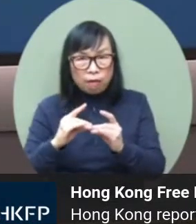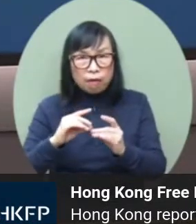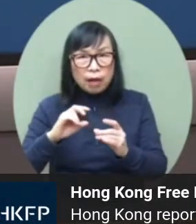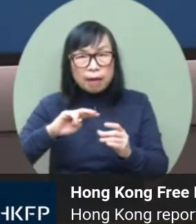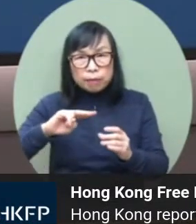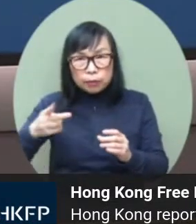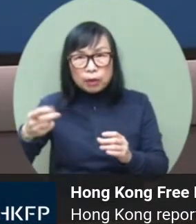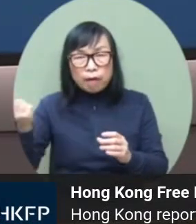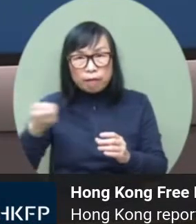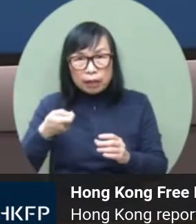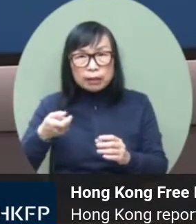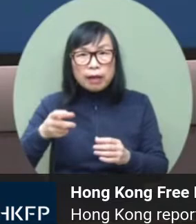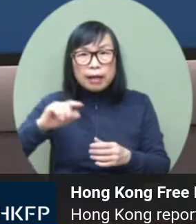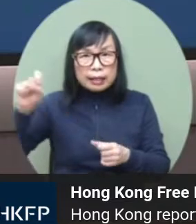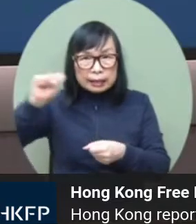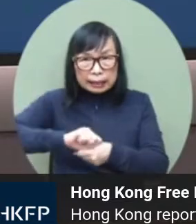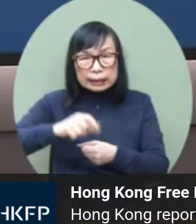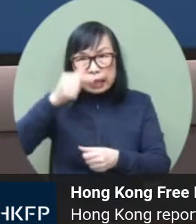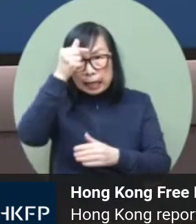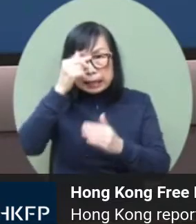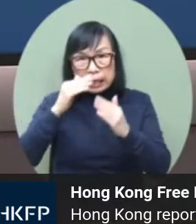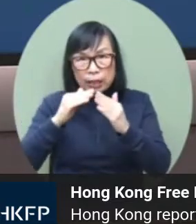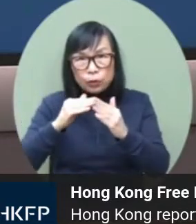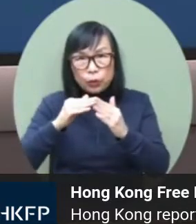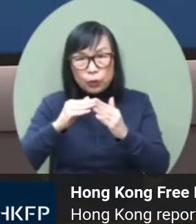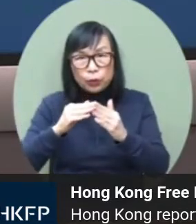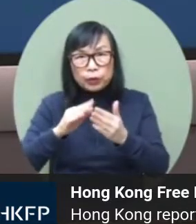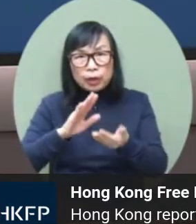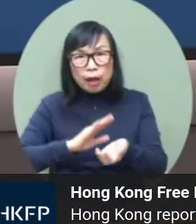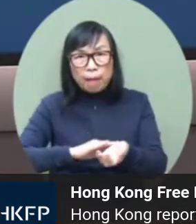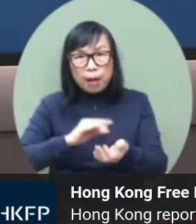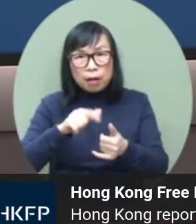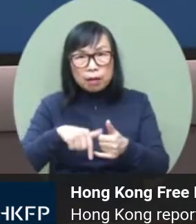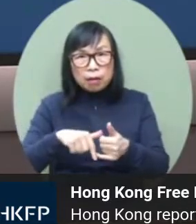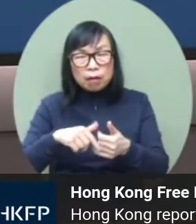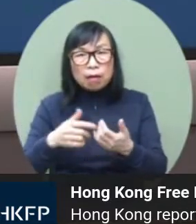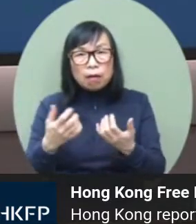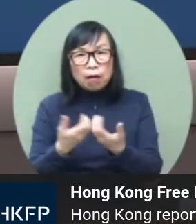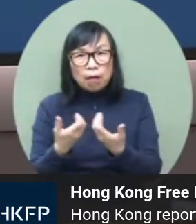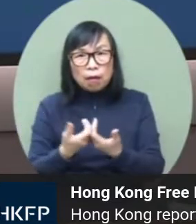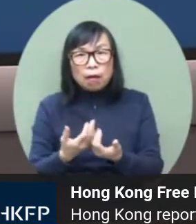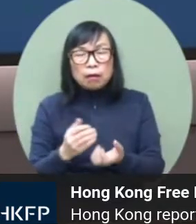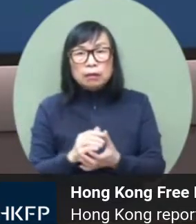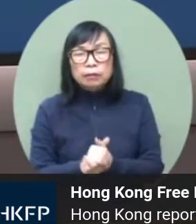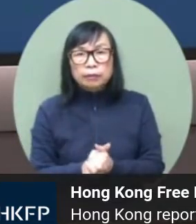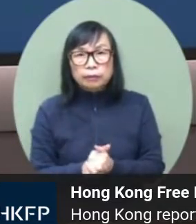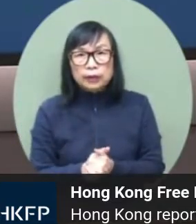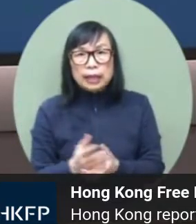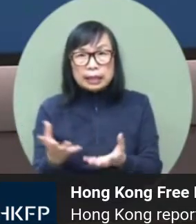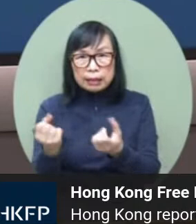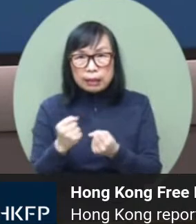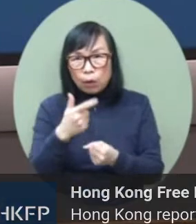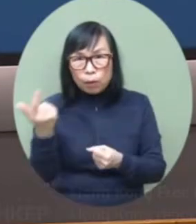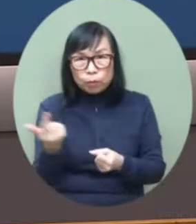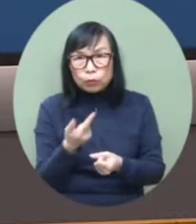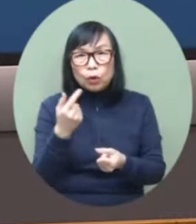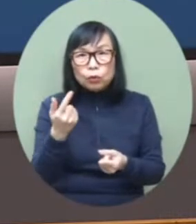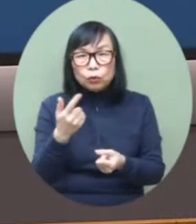our hospital to intake a more patient in need. And at the same time, we